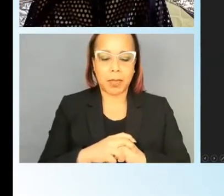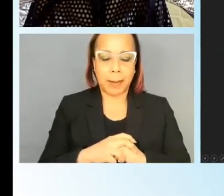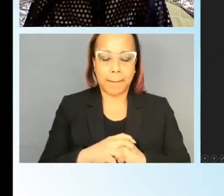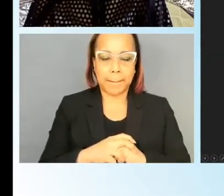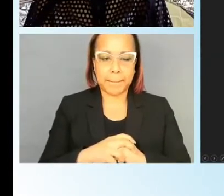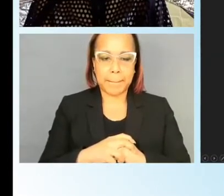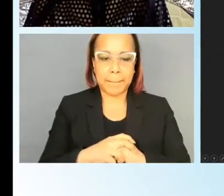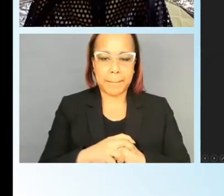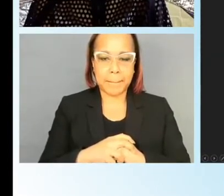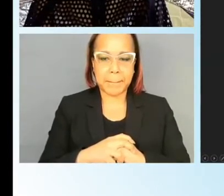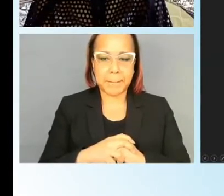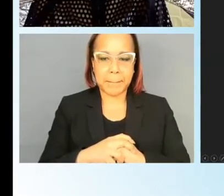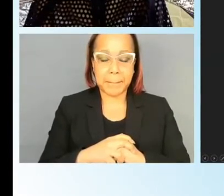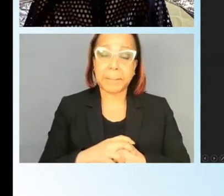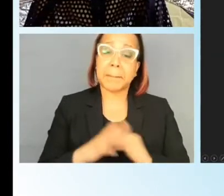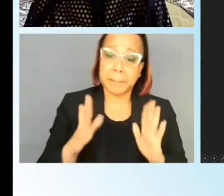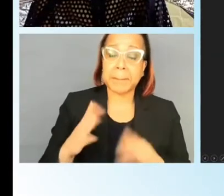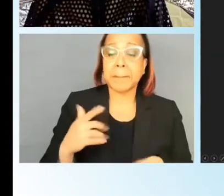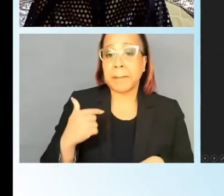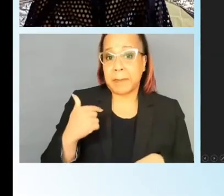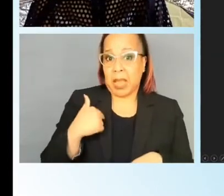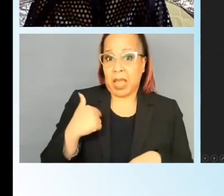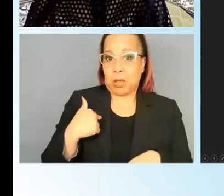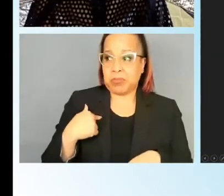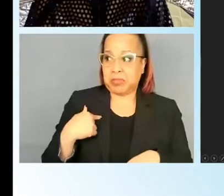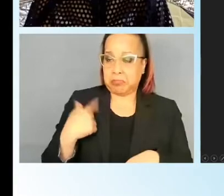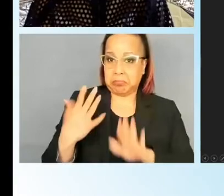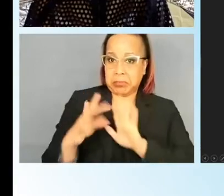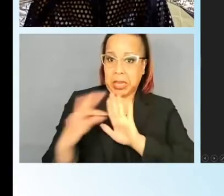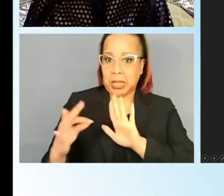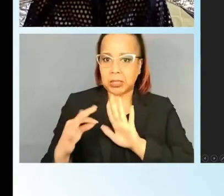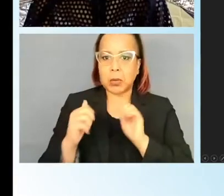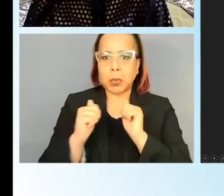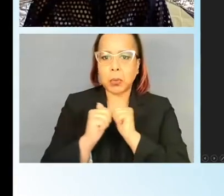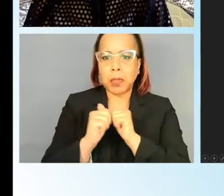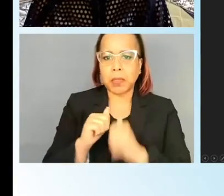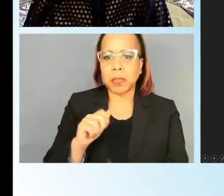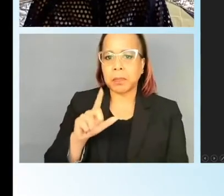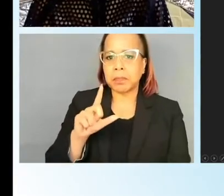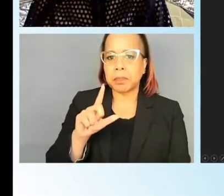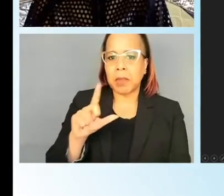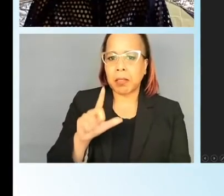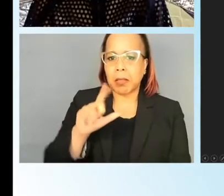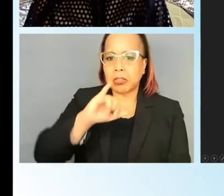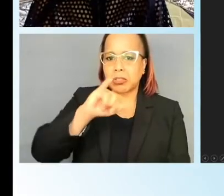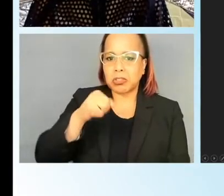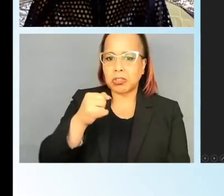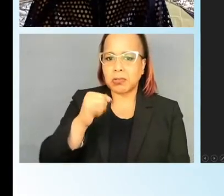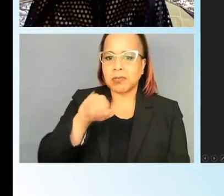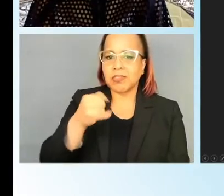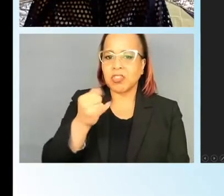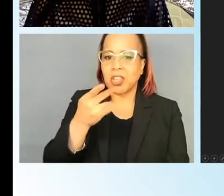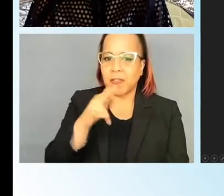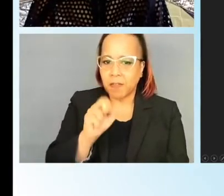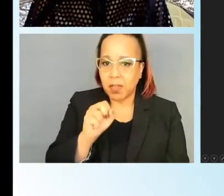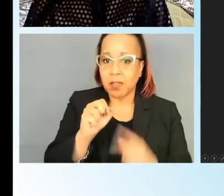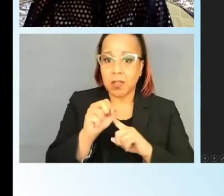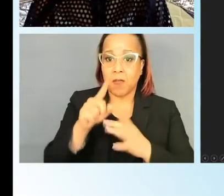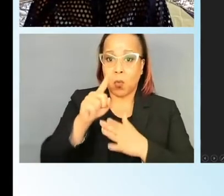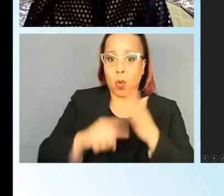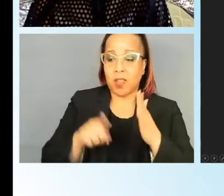I was selected along with Lake Jaifus to create the first of what is the She Built New York